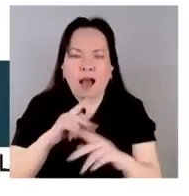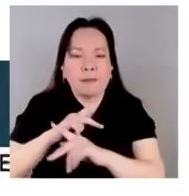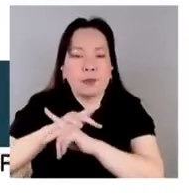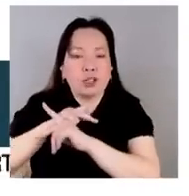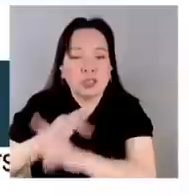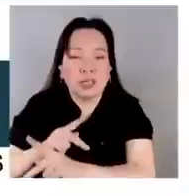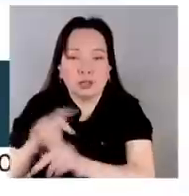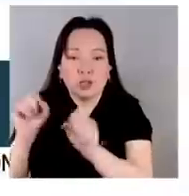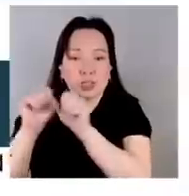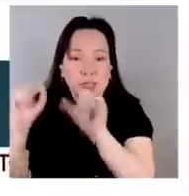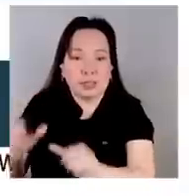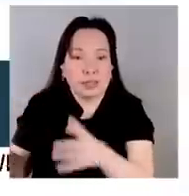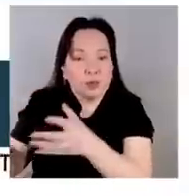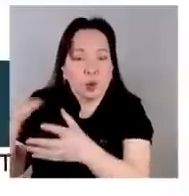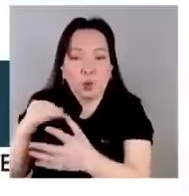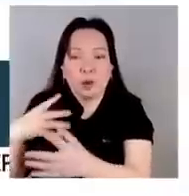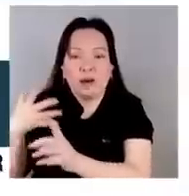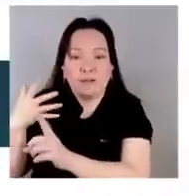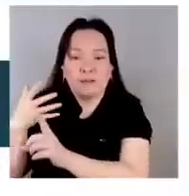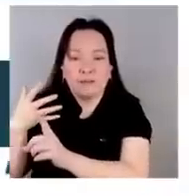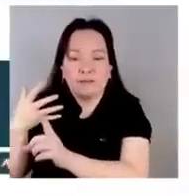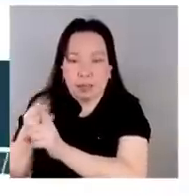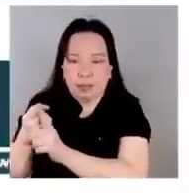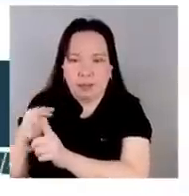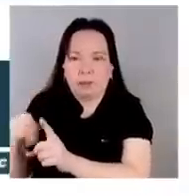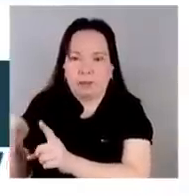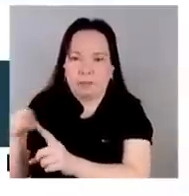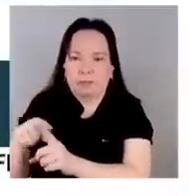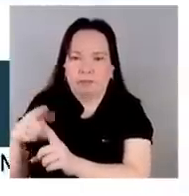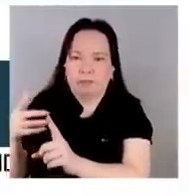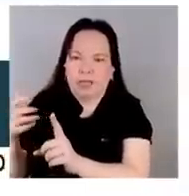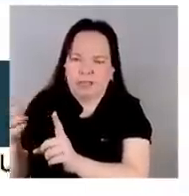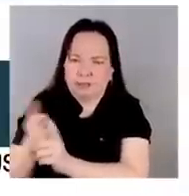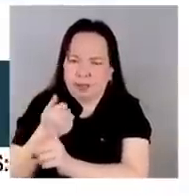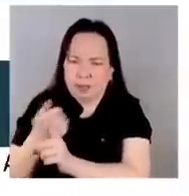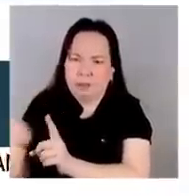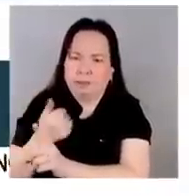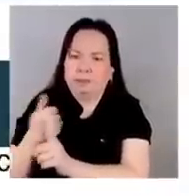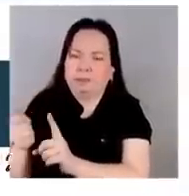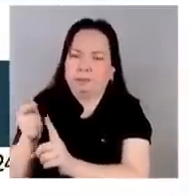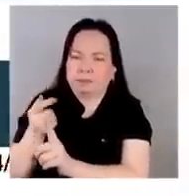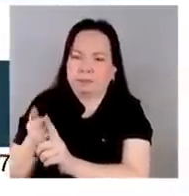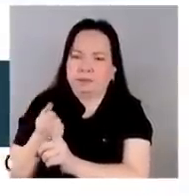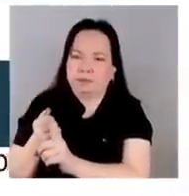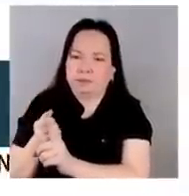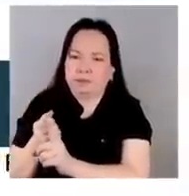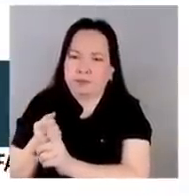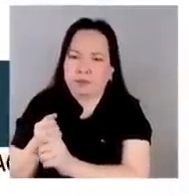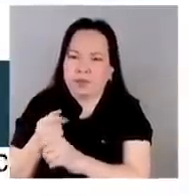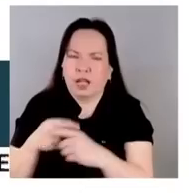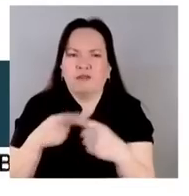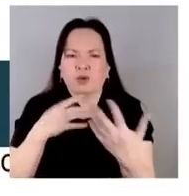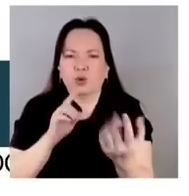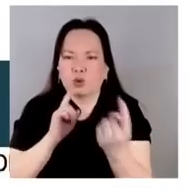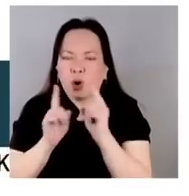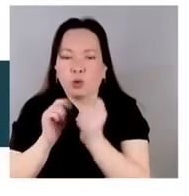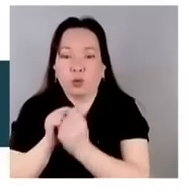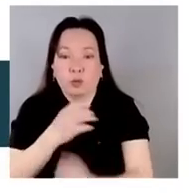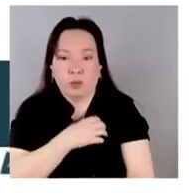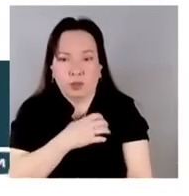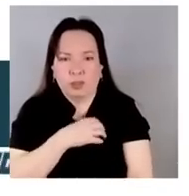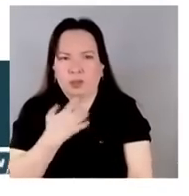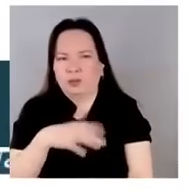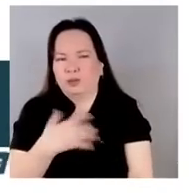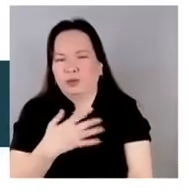also, you know, real independence. And I think that's what, you know, we want to see. You know, we met with the police, but, you know,